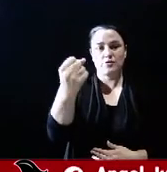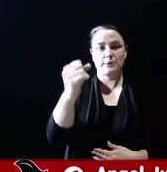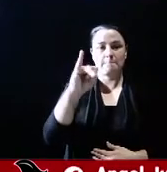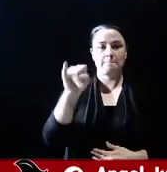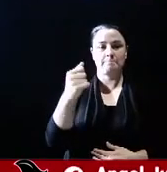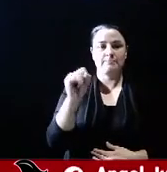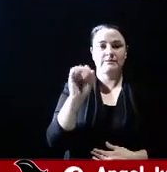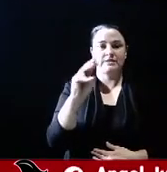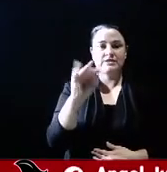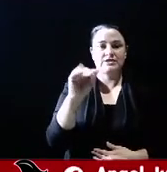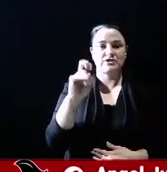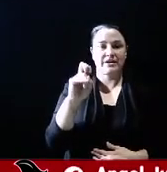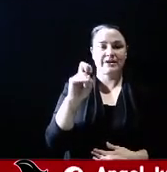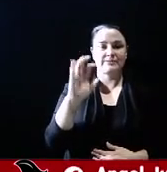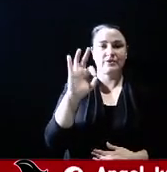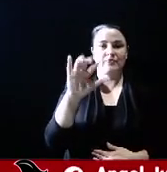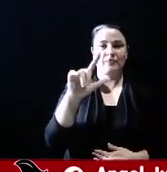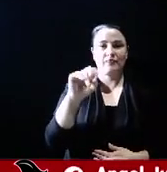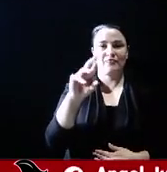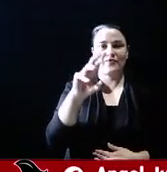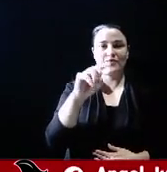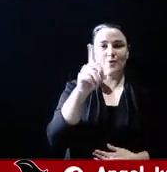Jasmine Marie Flores,